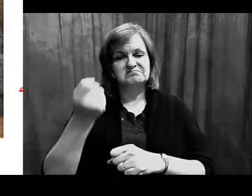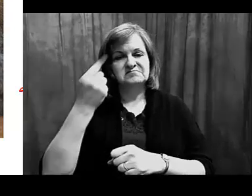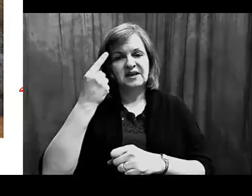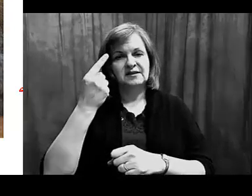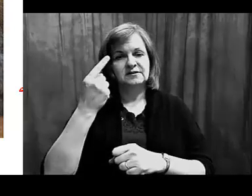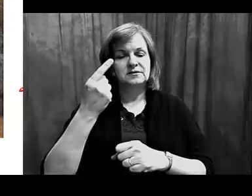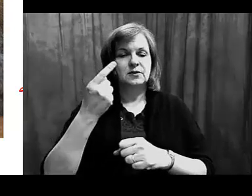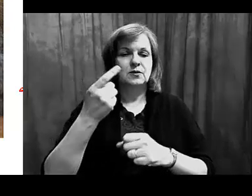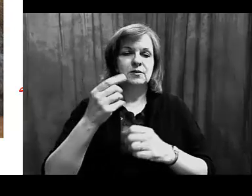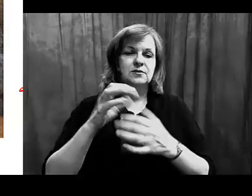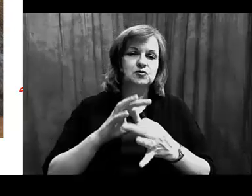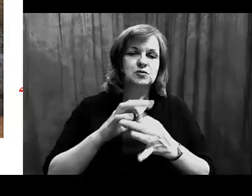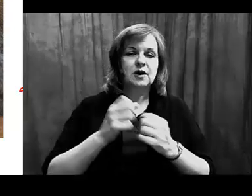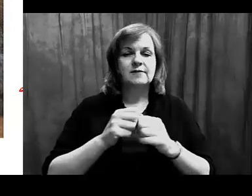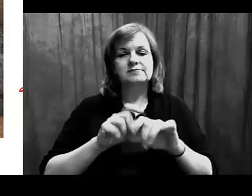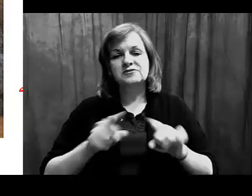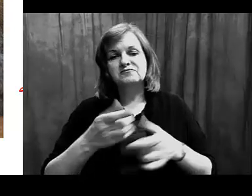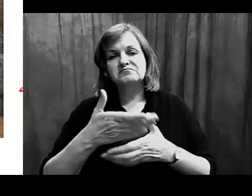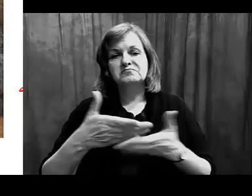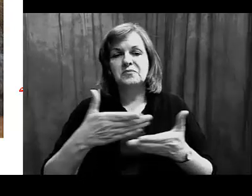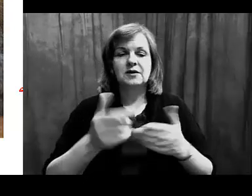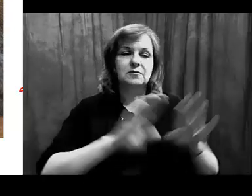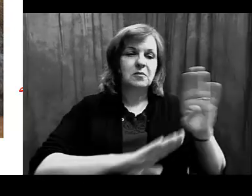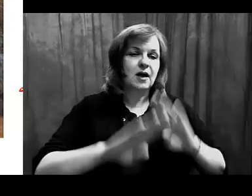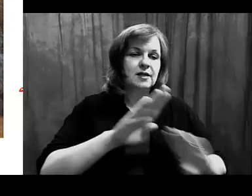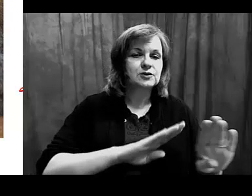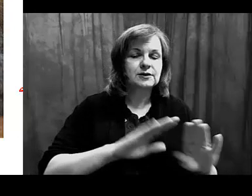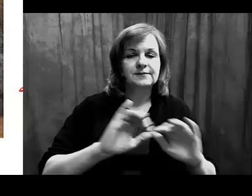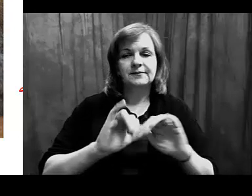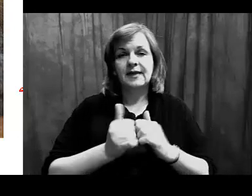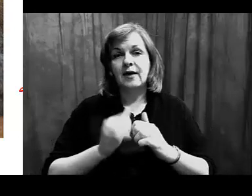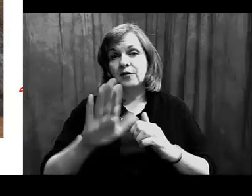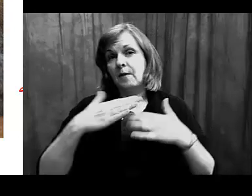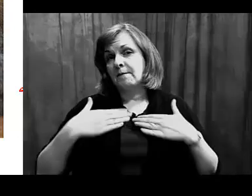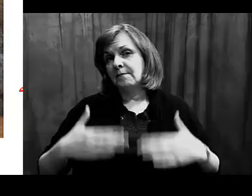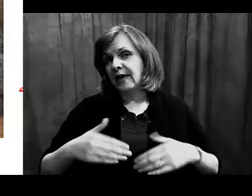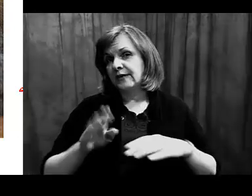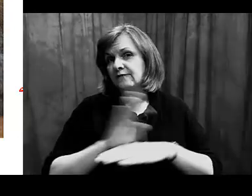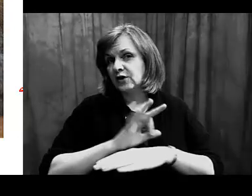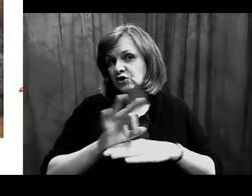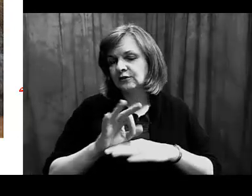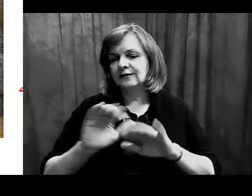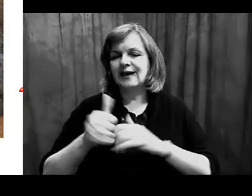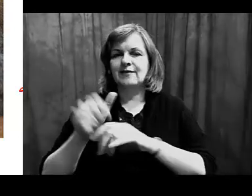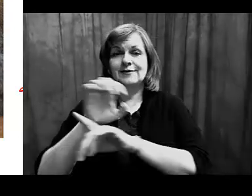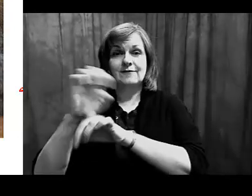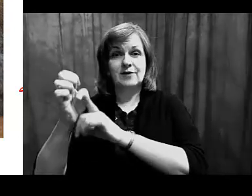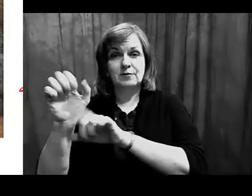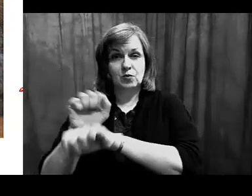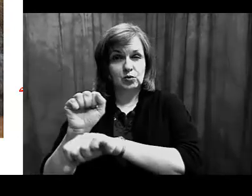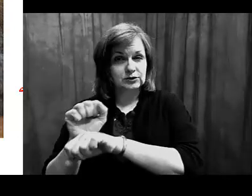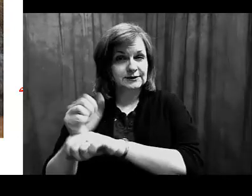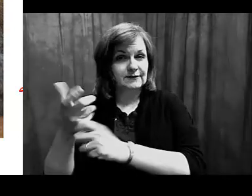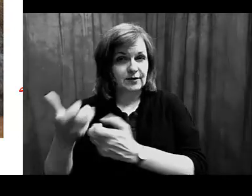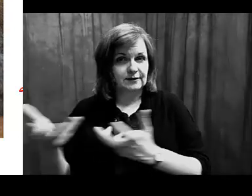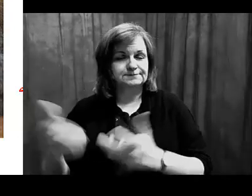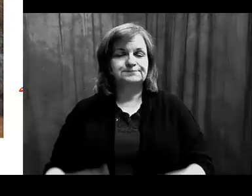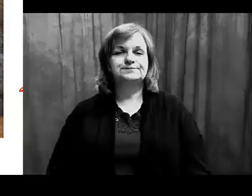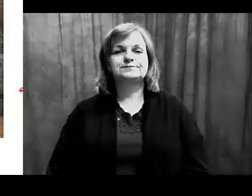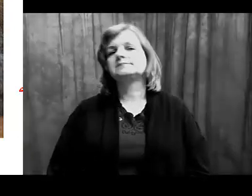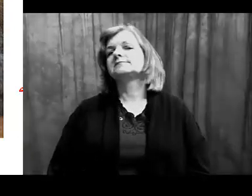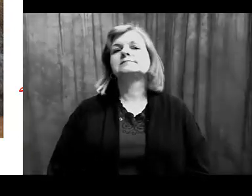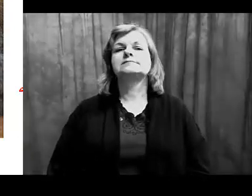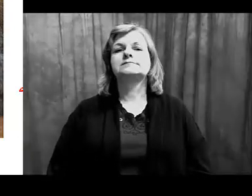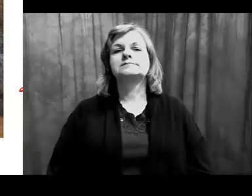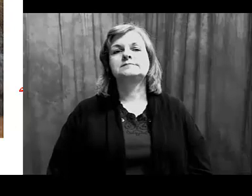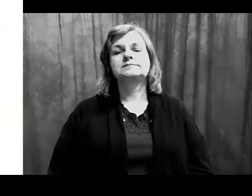that it makes sense in terms of different aspects of biology, how you function, how the environment functions, and so